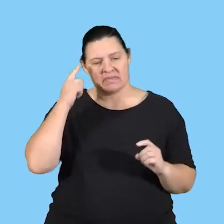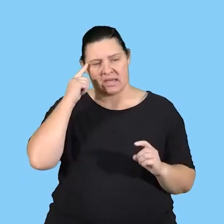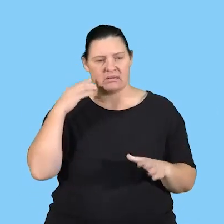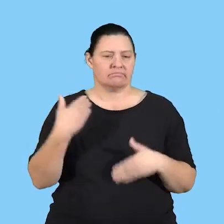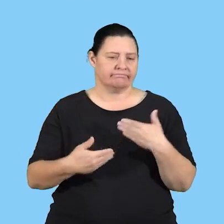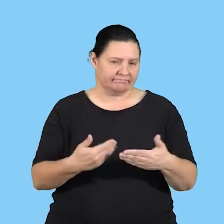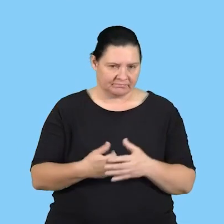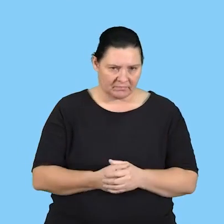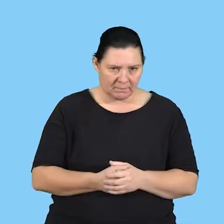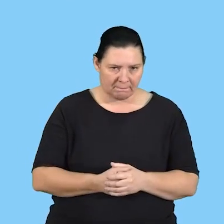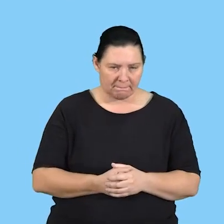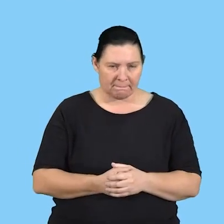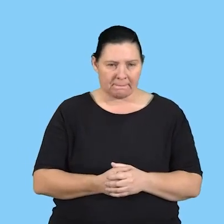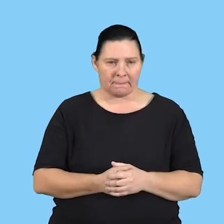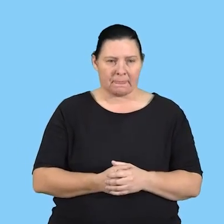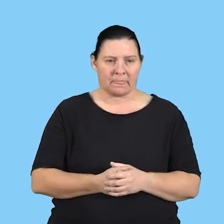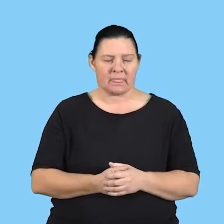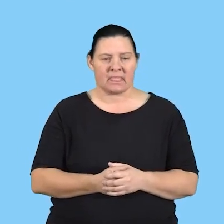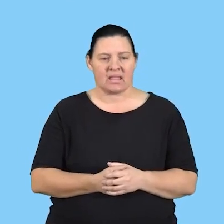can continue.